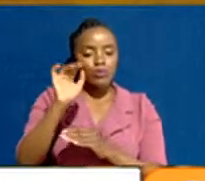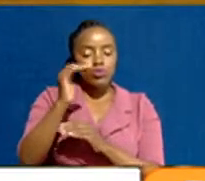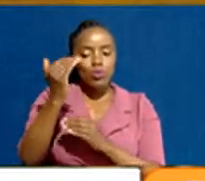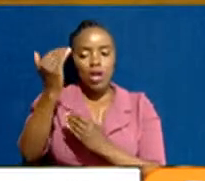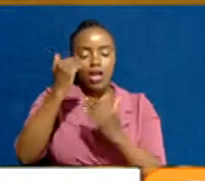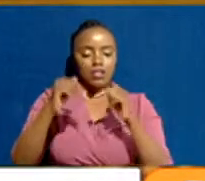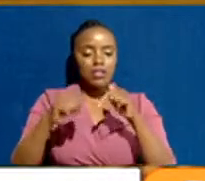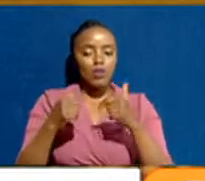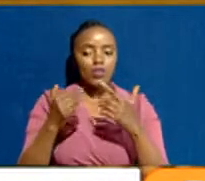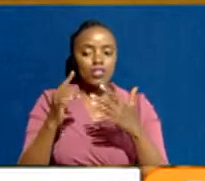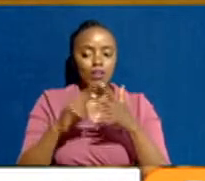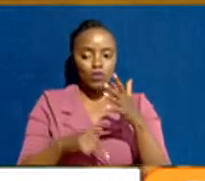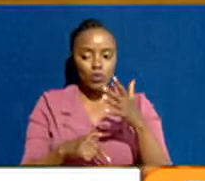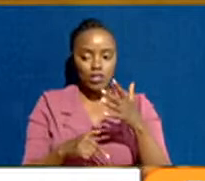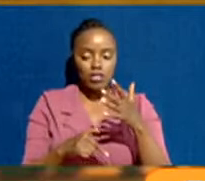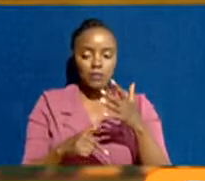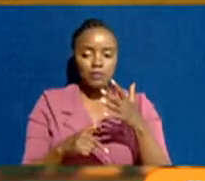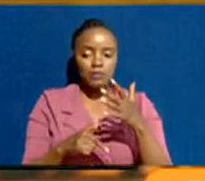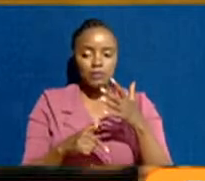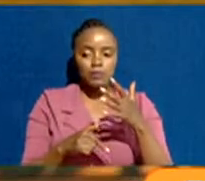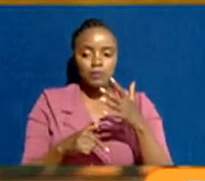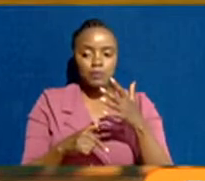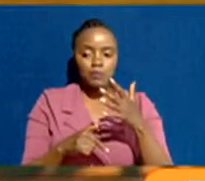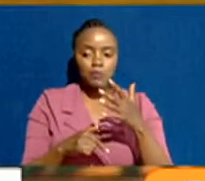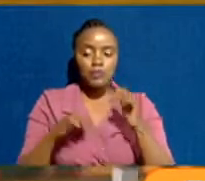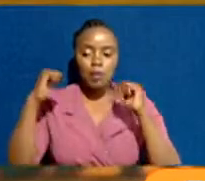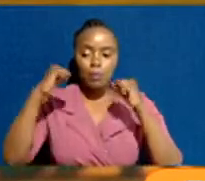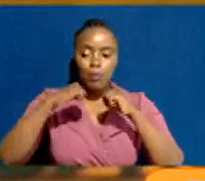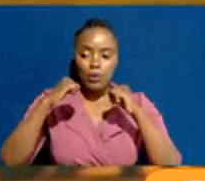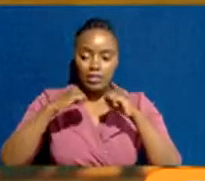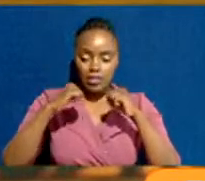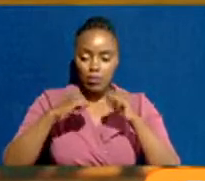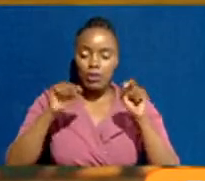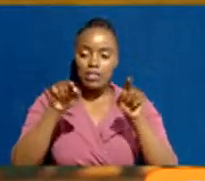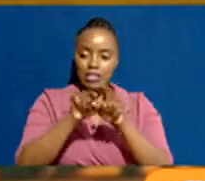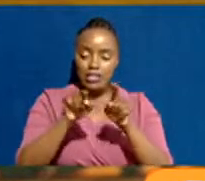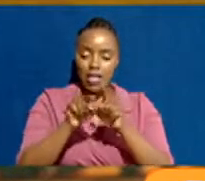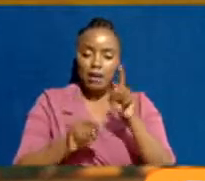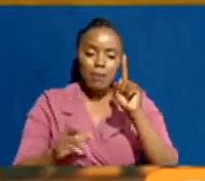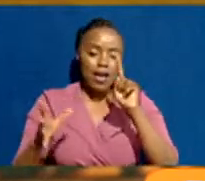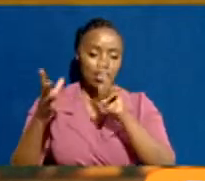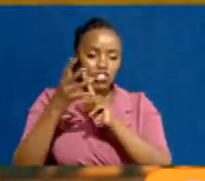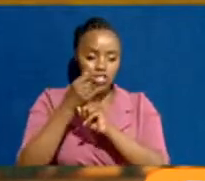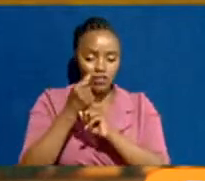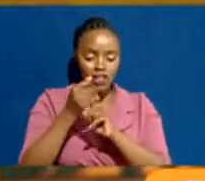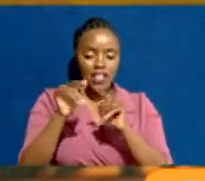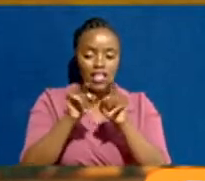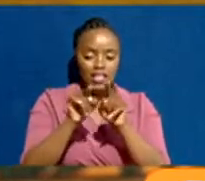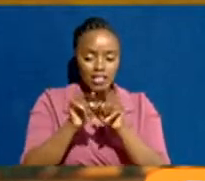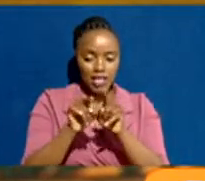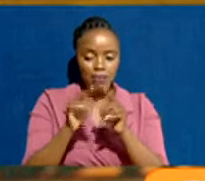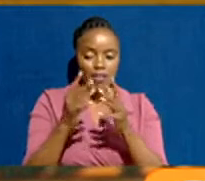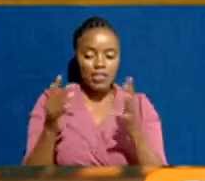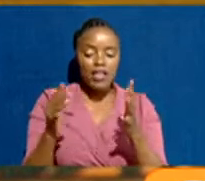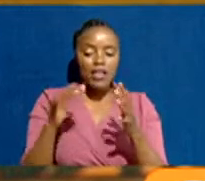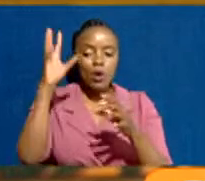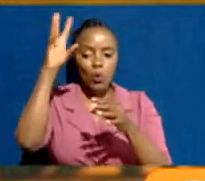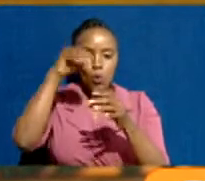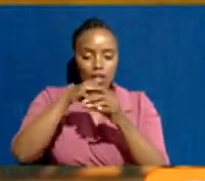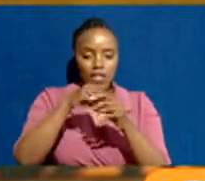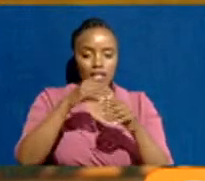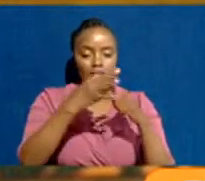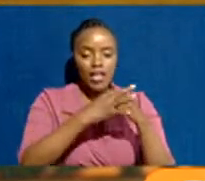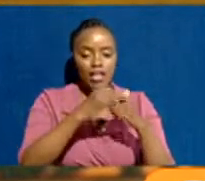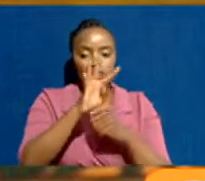ourselves is, can we still achieve the same ends even within the